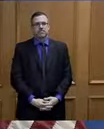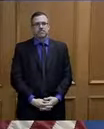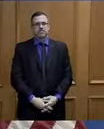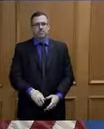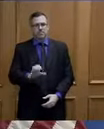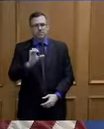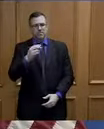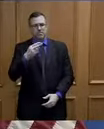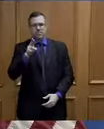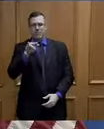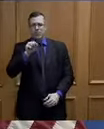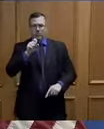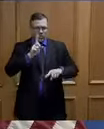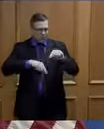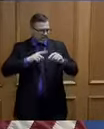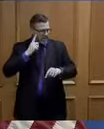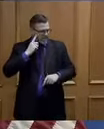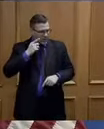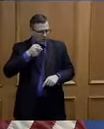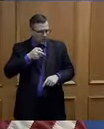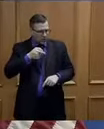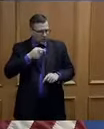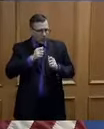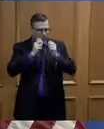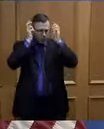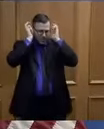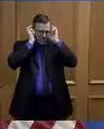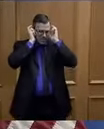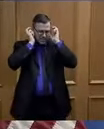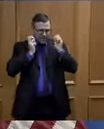Chris, we can't hear you with your headset.